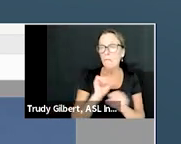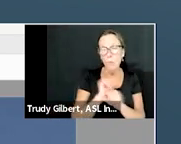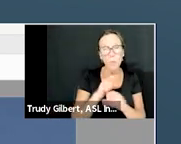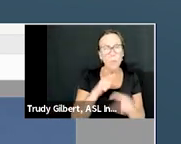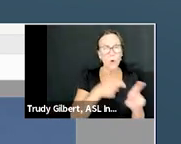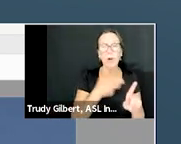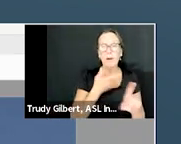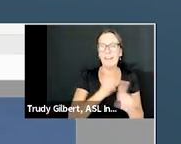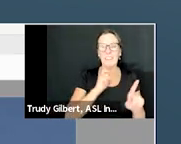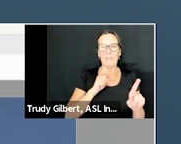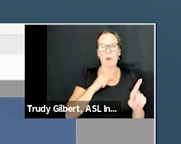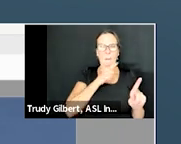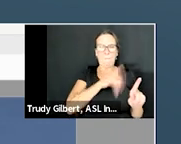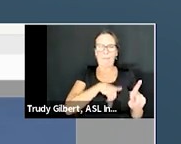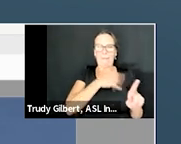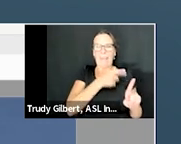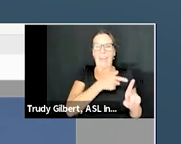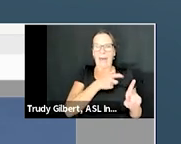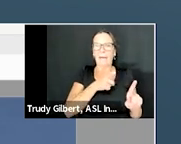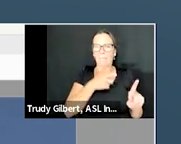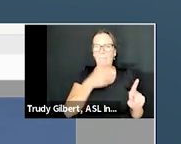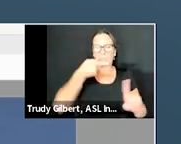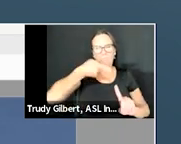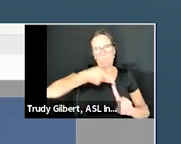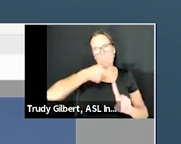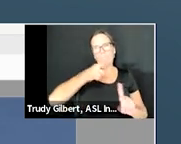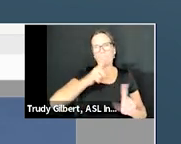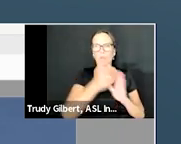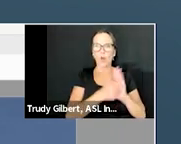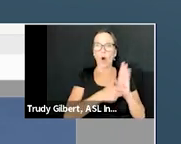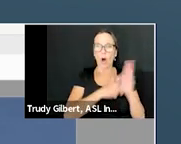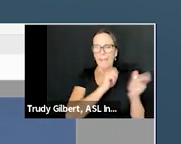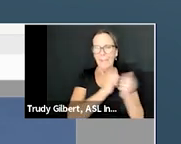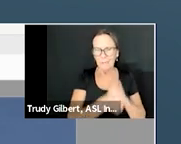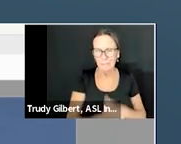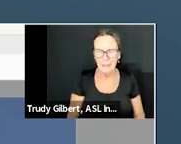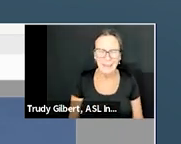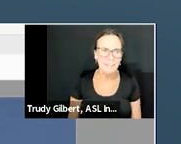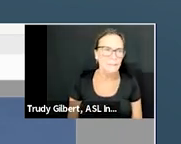stems from that very idea. Next slide, please.